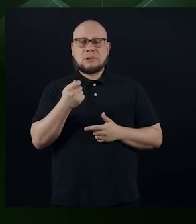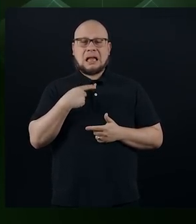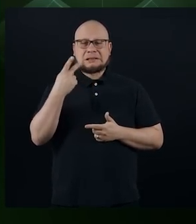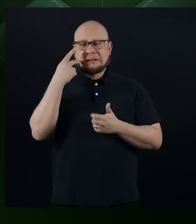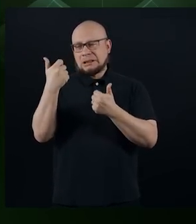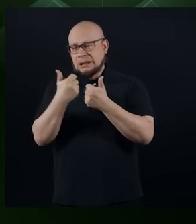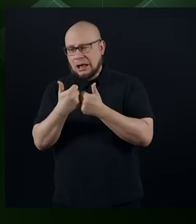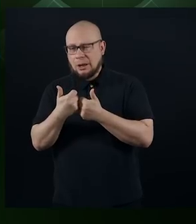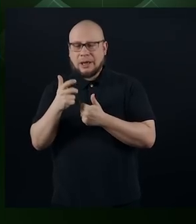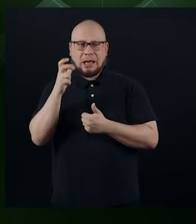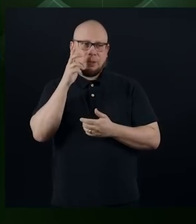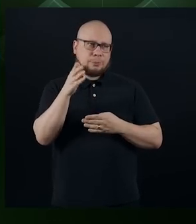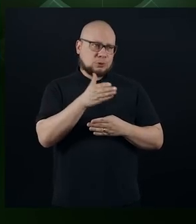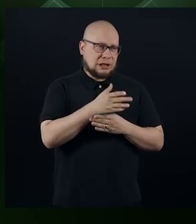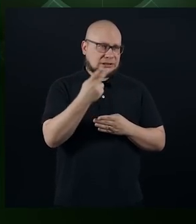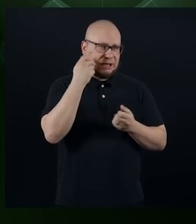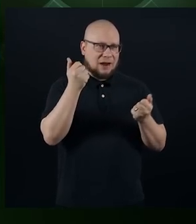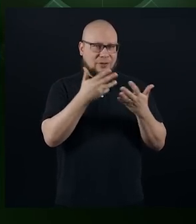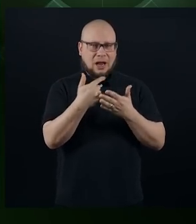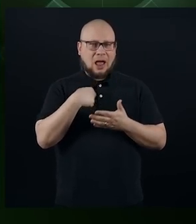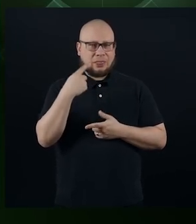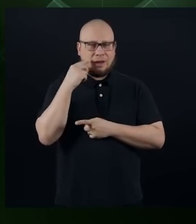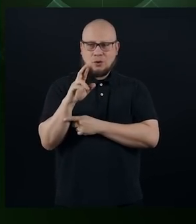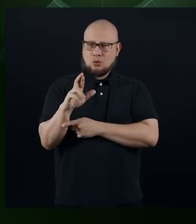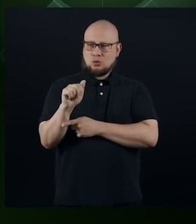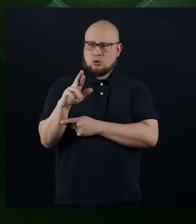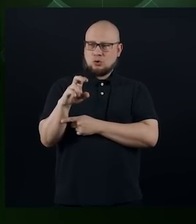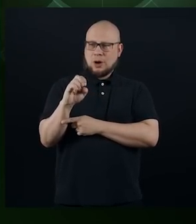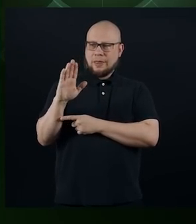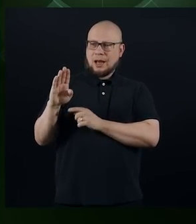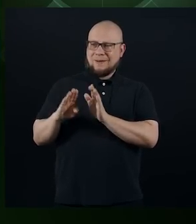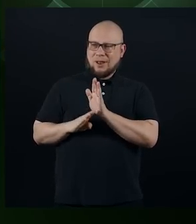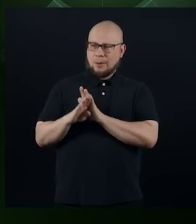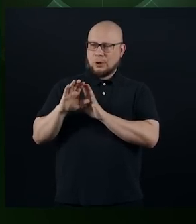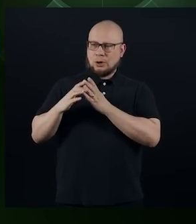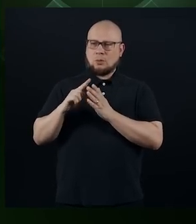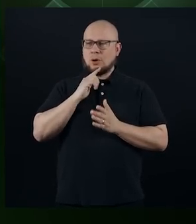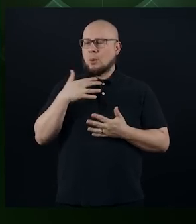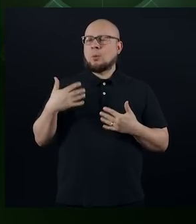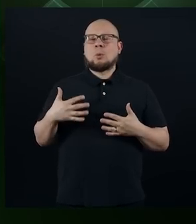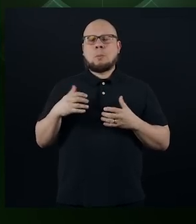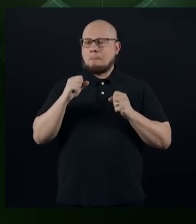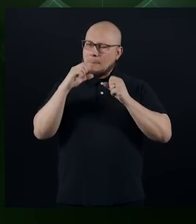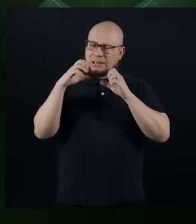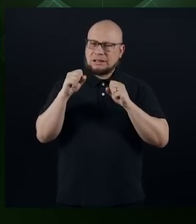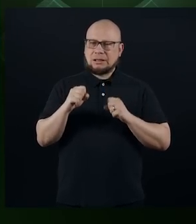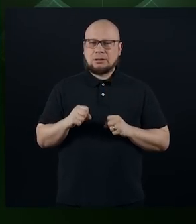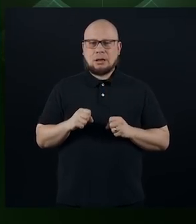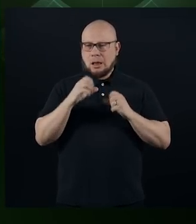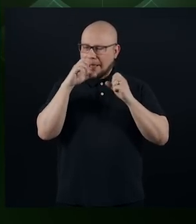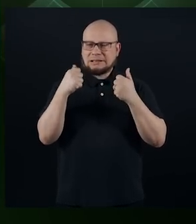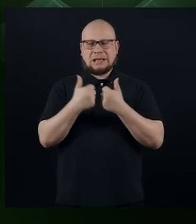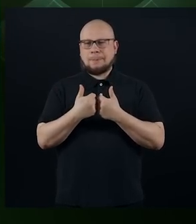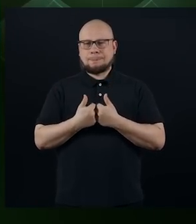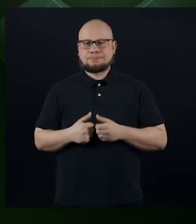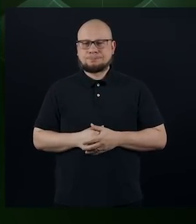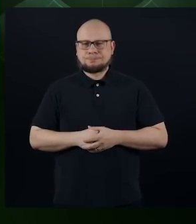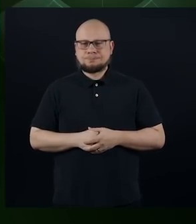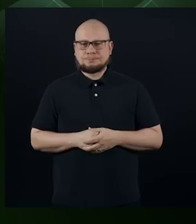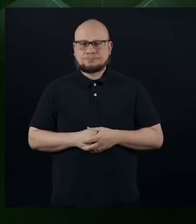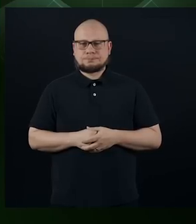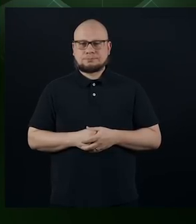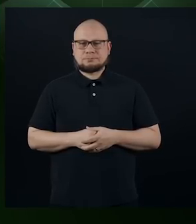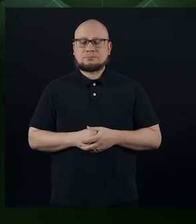more of the game or everything, I just think of the studio, and it's incredible. It is a rare game through and through. I'm